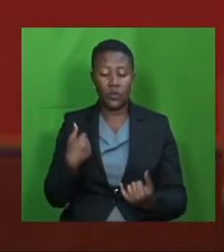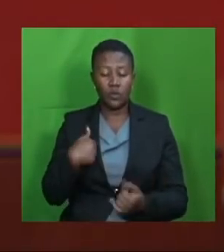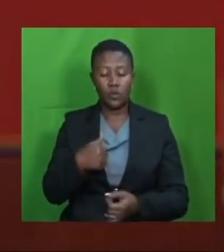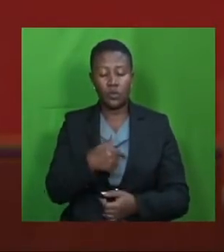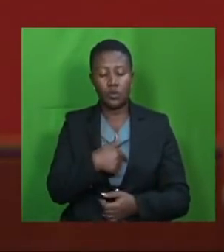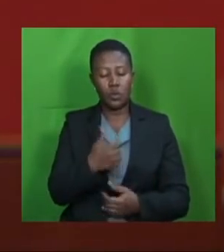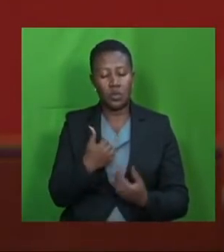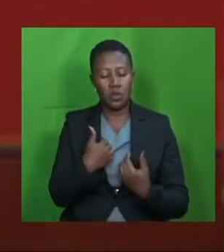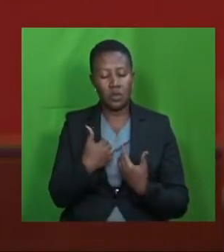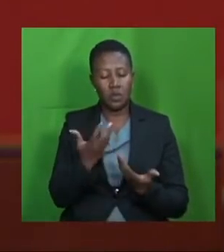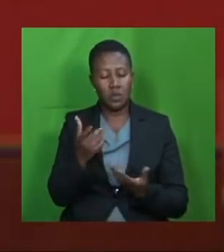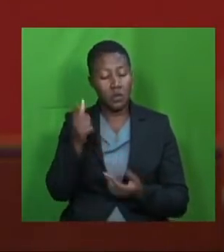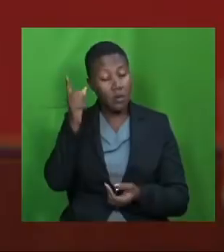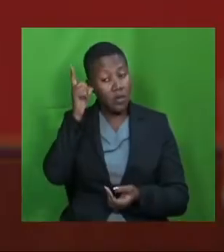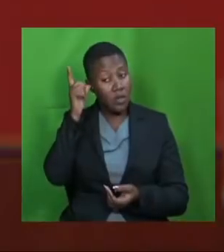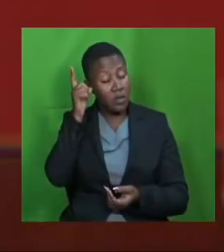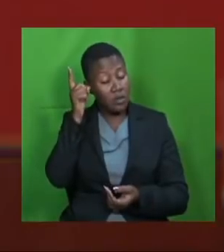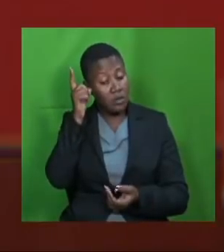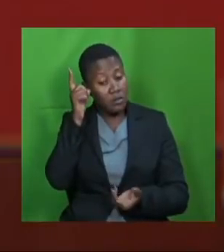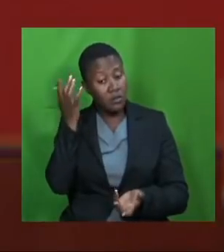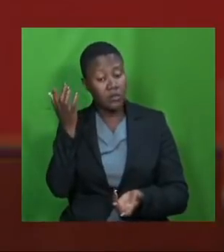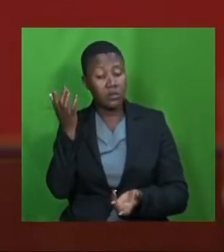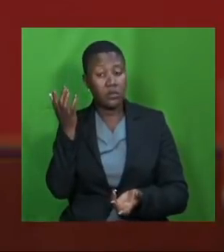listened to the members,